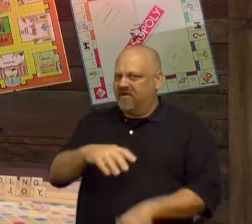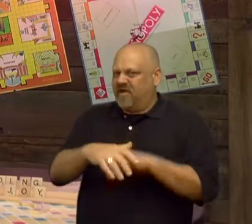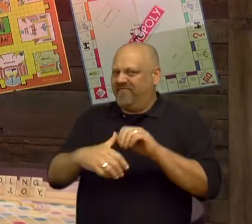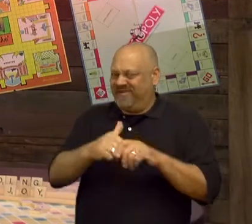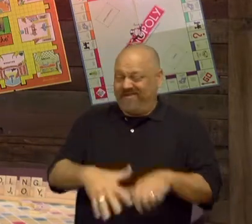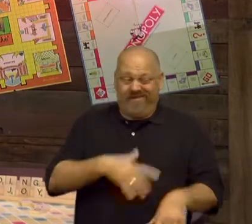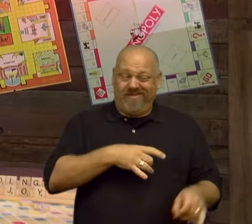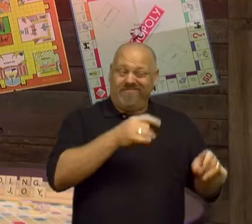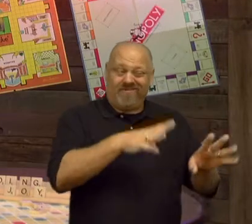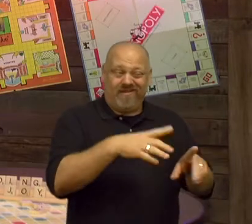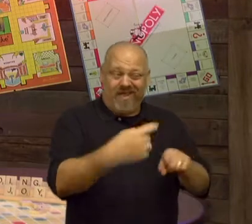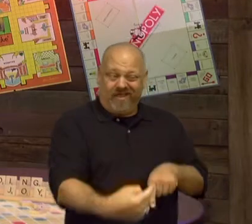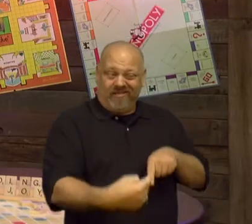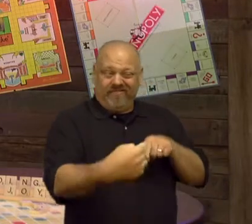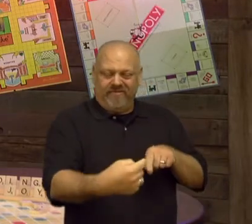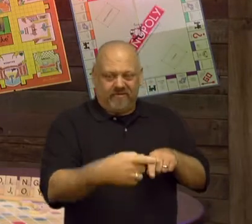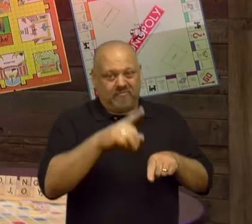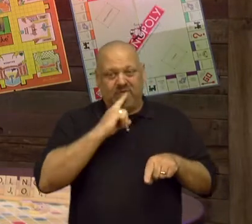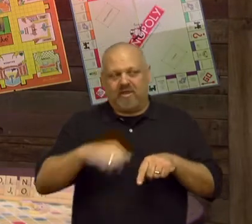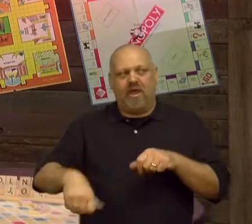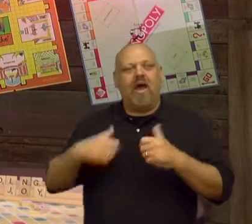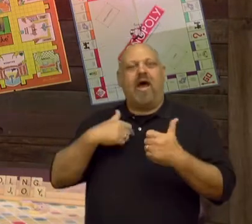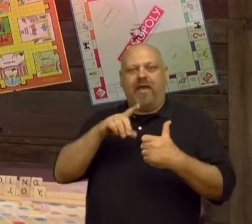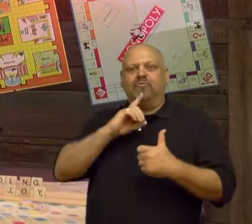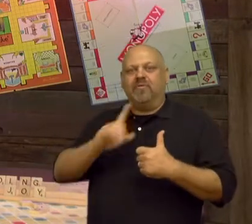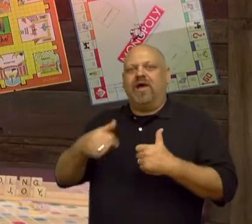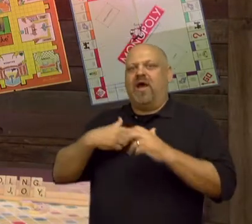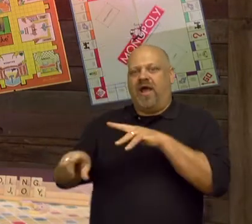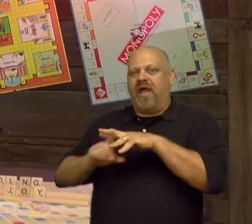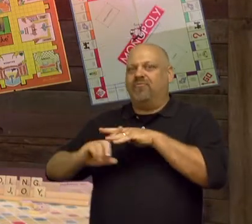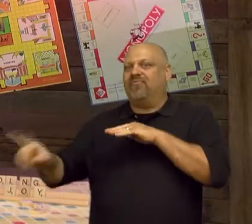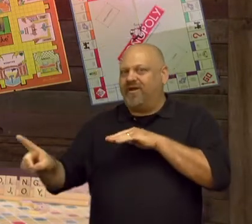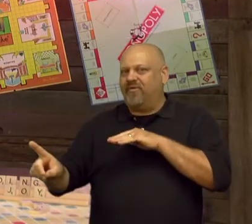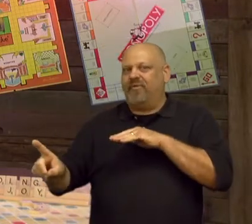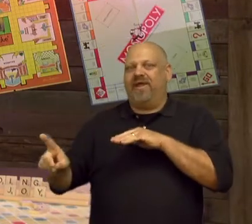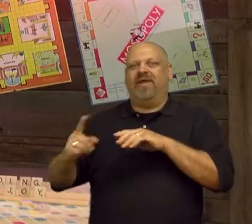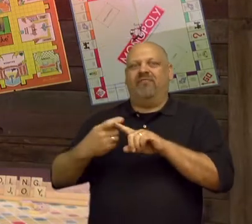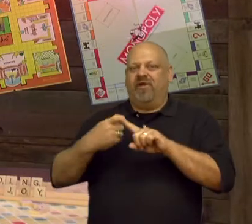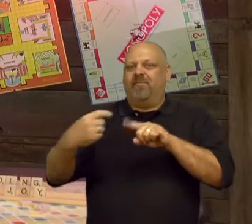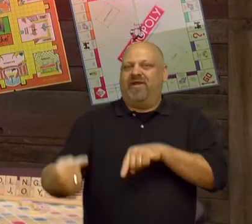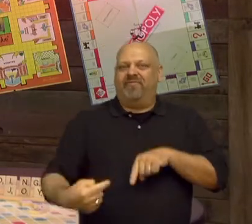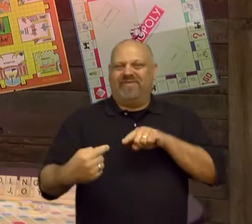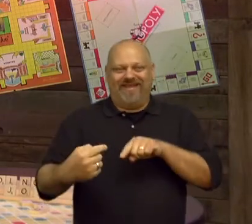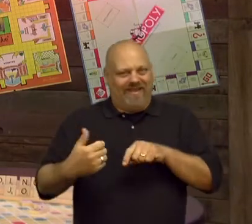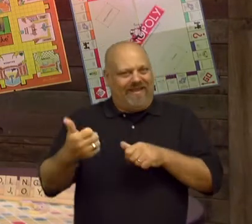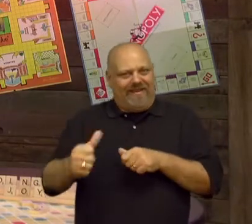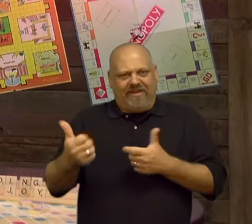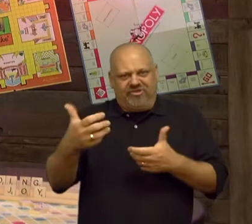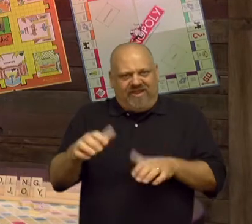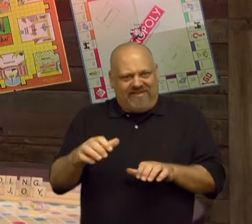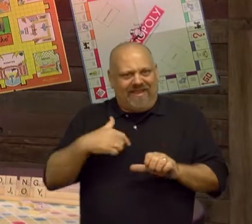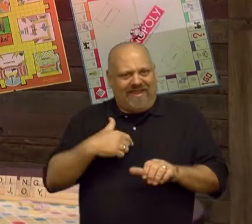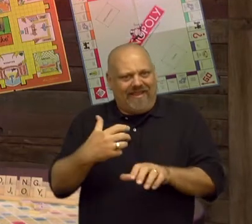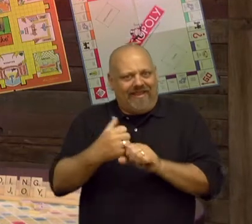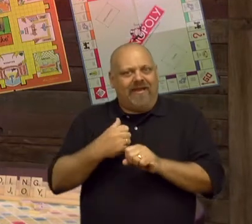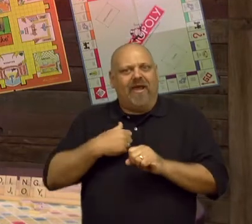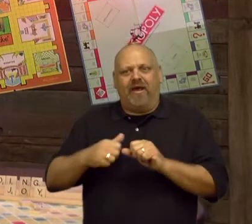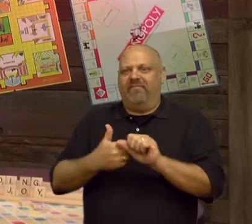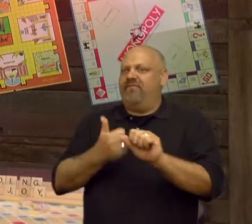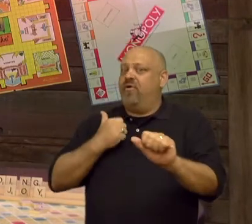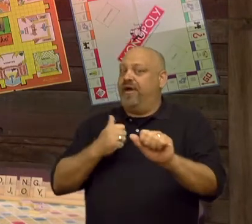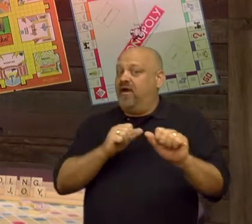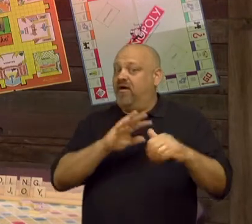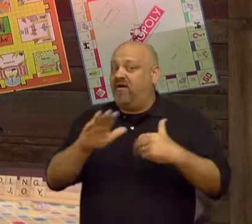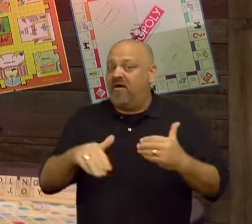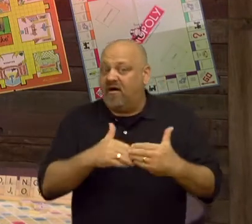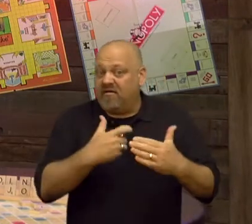that does not like adversity. I actually run away from adversity. Any chance I get, I could avoid it at all